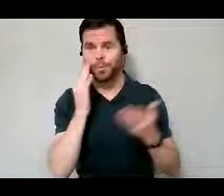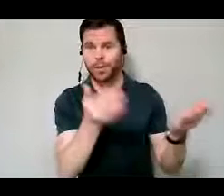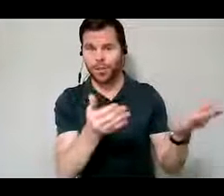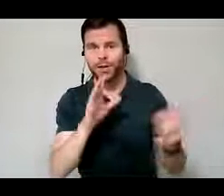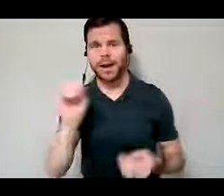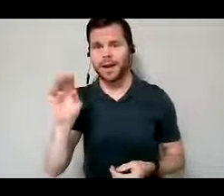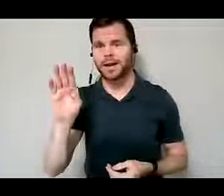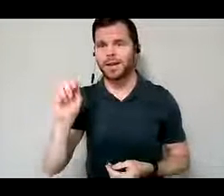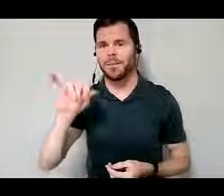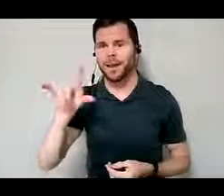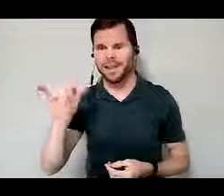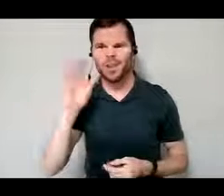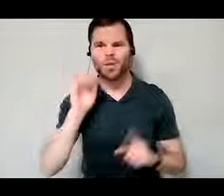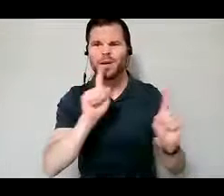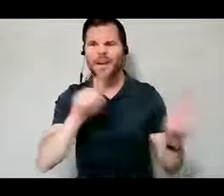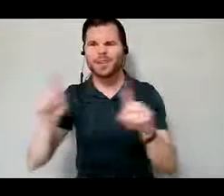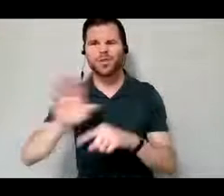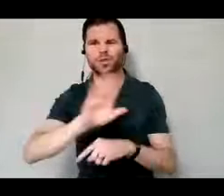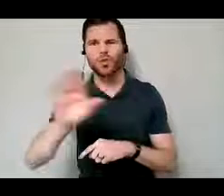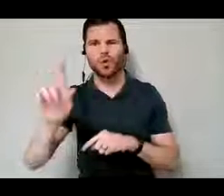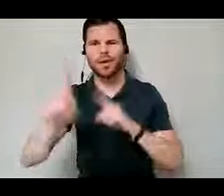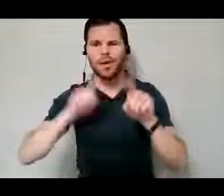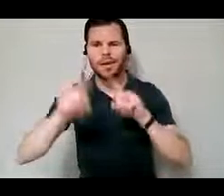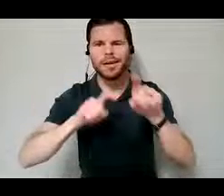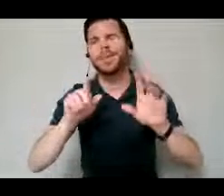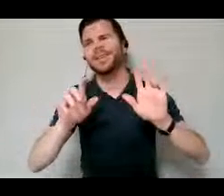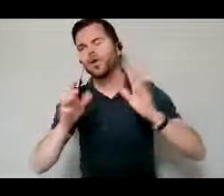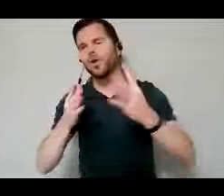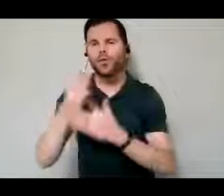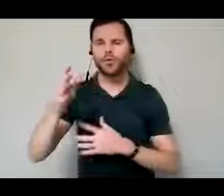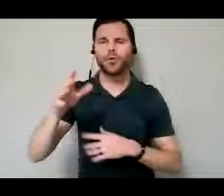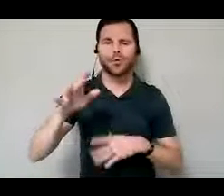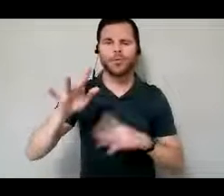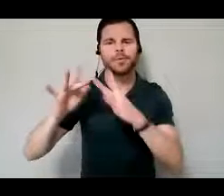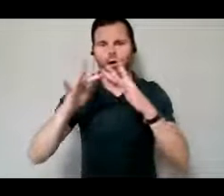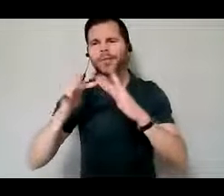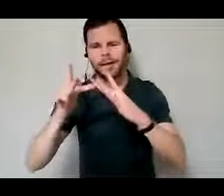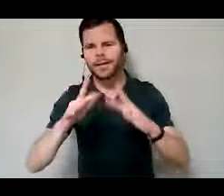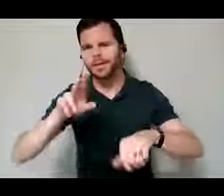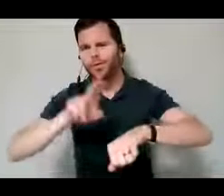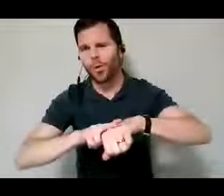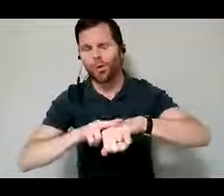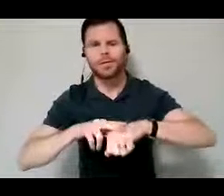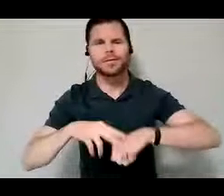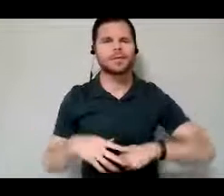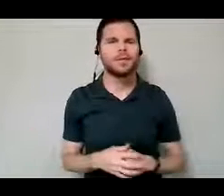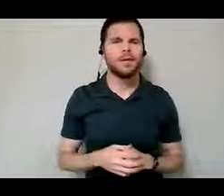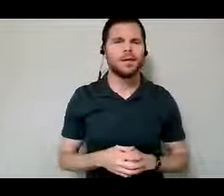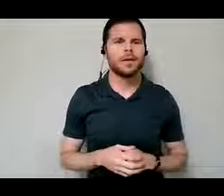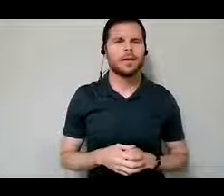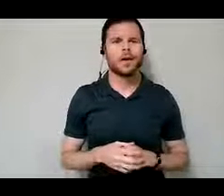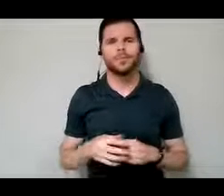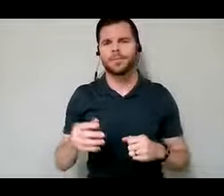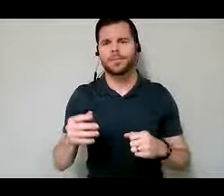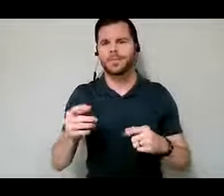and she'll be answering questions digitally. Of course, it's all going to be online, from San Diego students, right? Students who've done